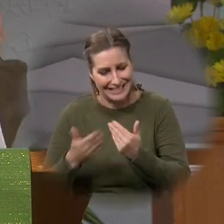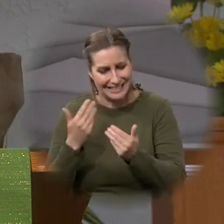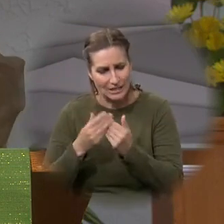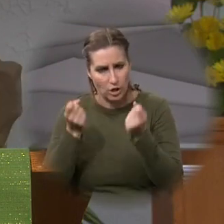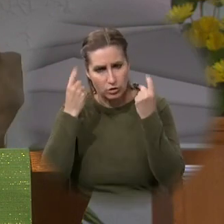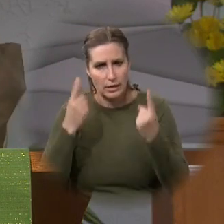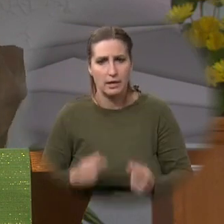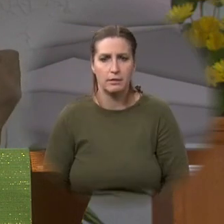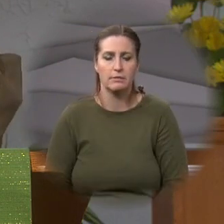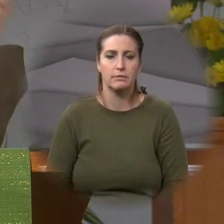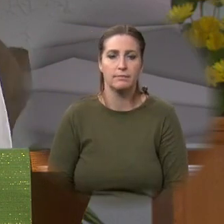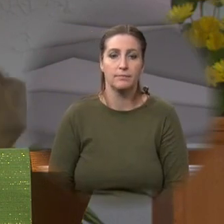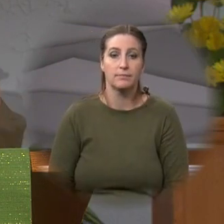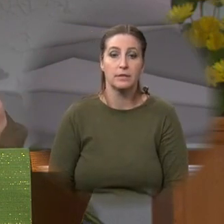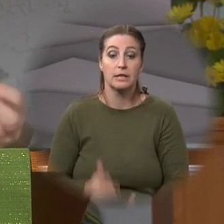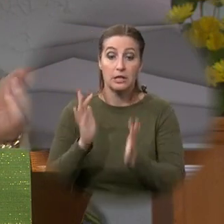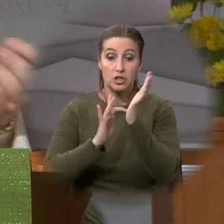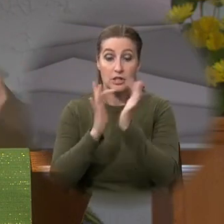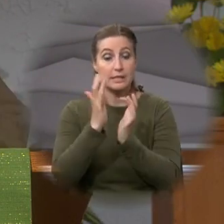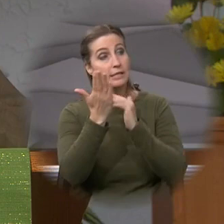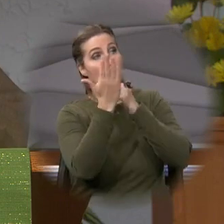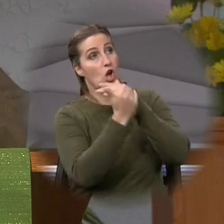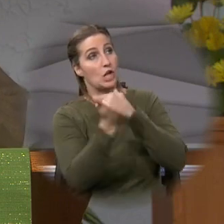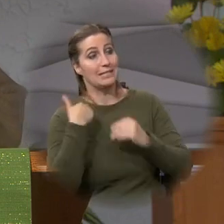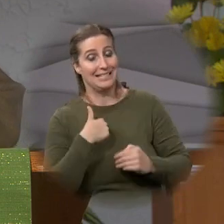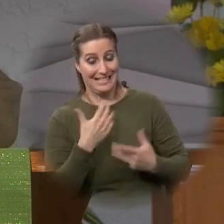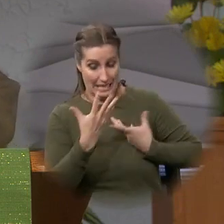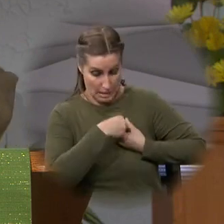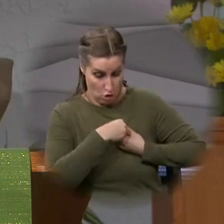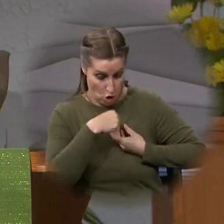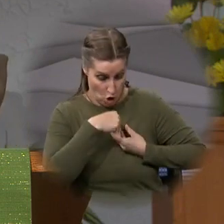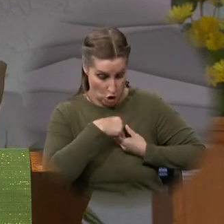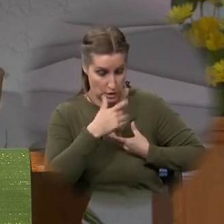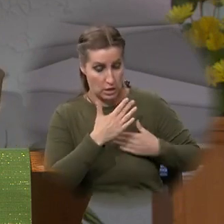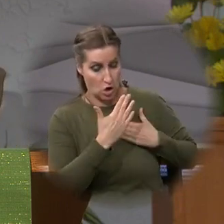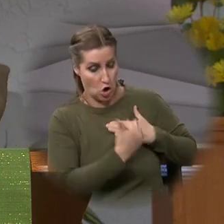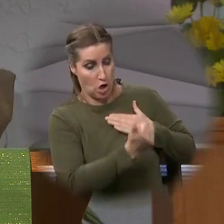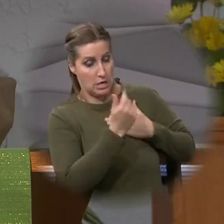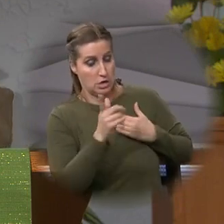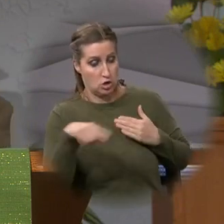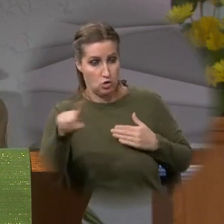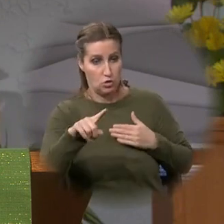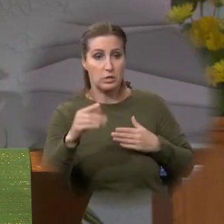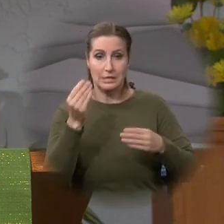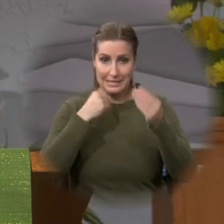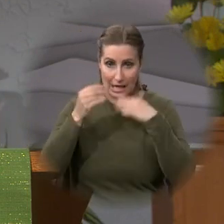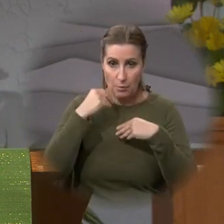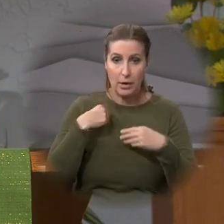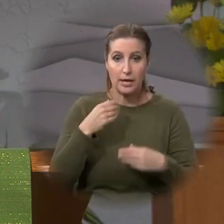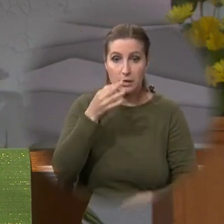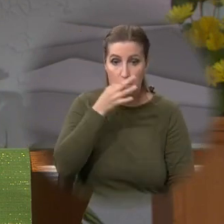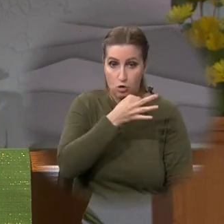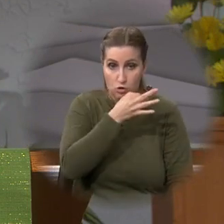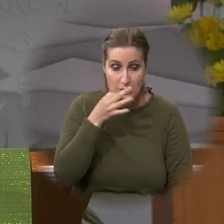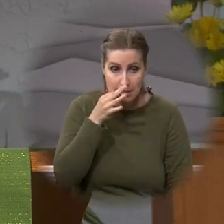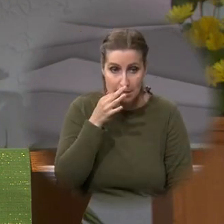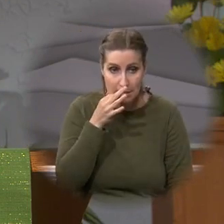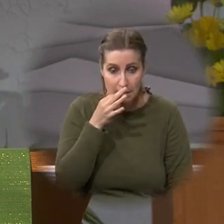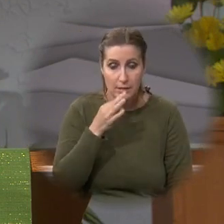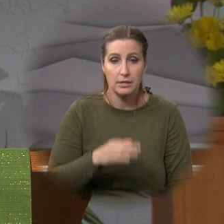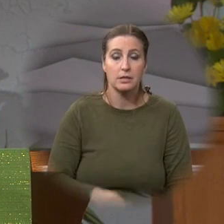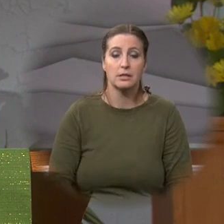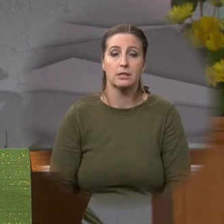And then when Jesus says to you and I in our hearts, as we come to the table to celebrate the Eucharist,